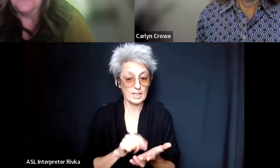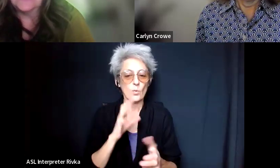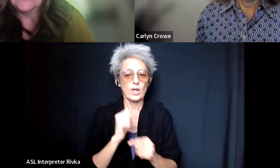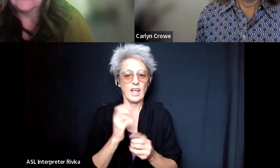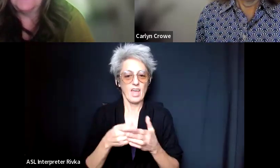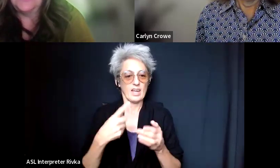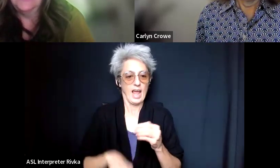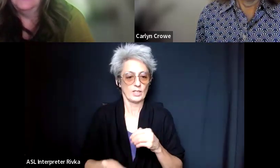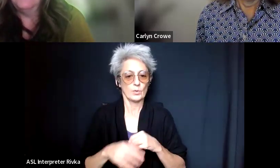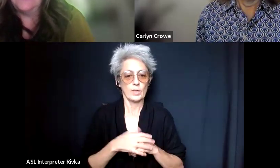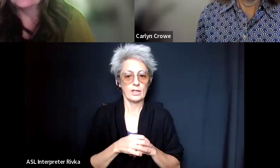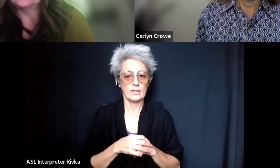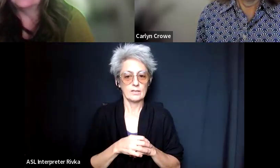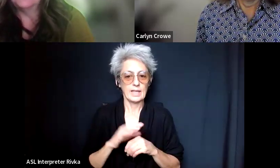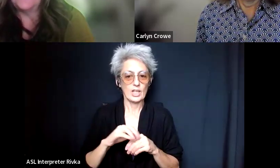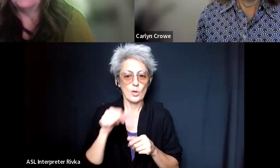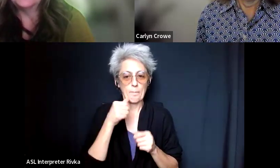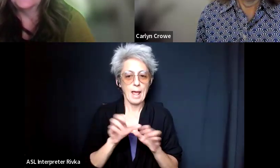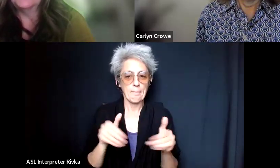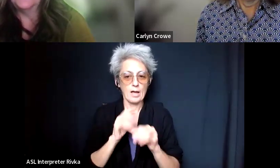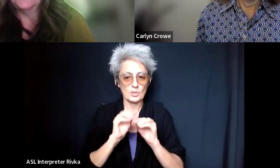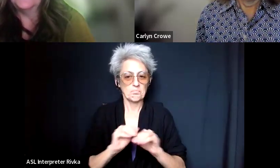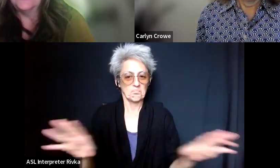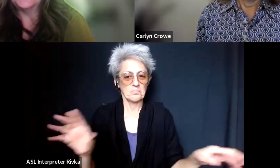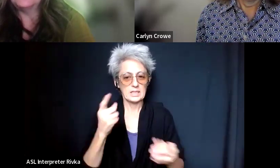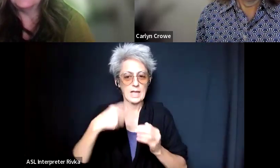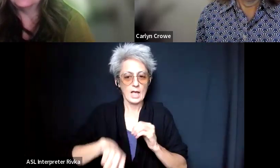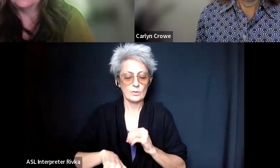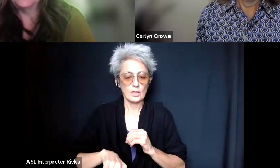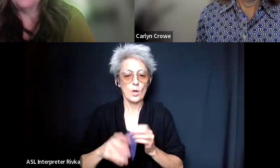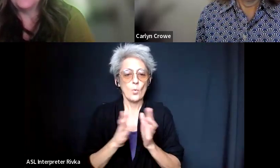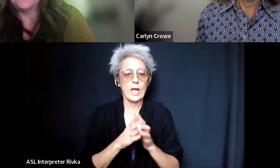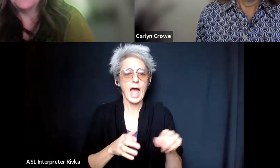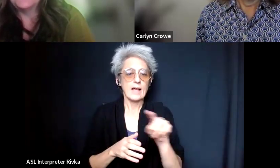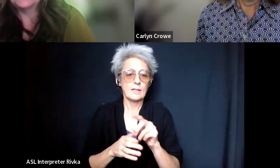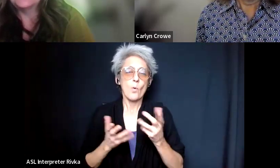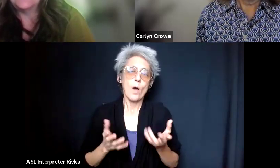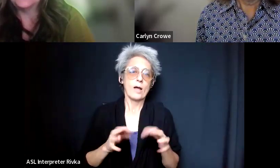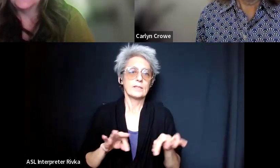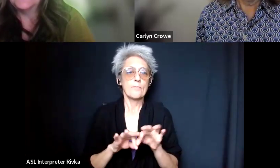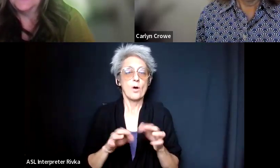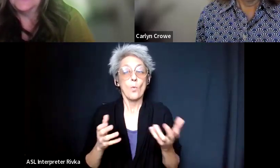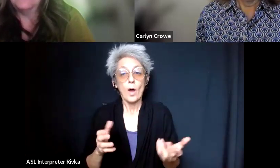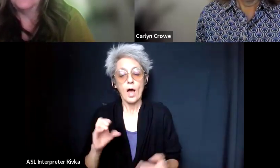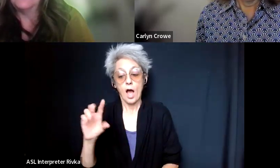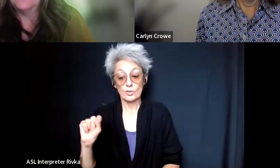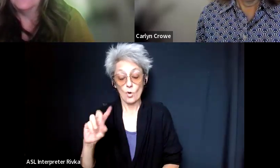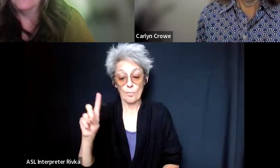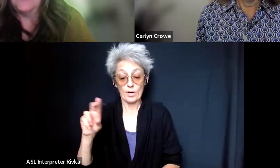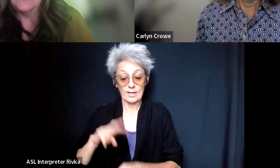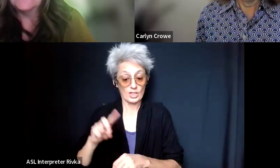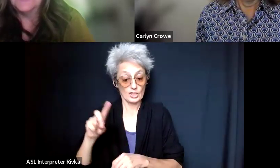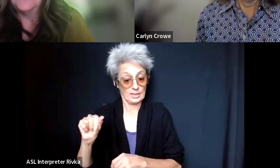your mailboxes. But we asked them, we thought it was really important, not just because October is National Disability